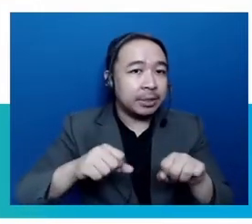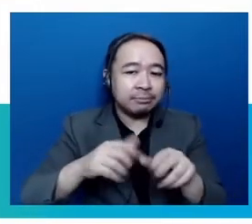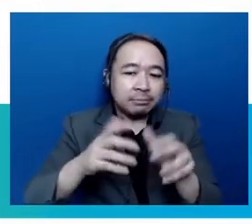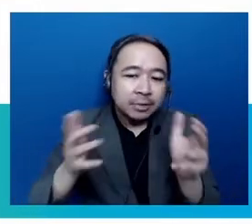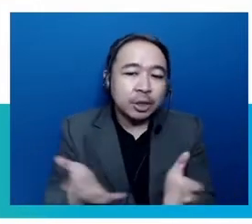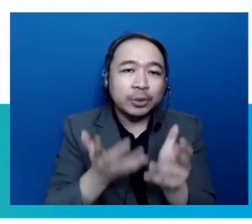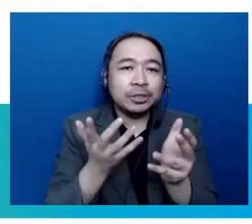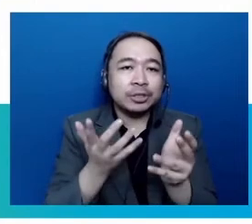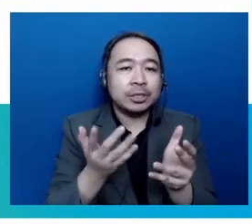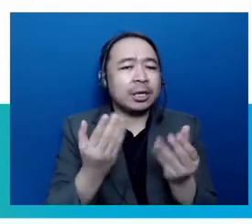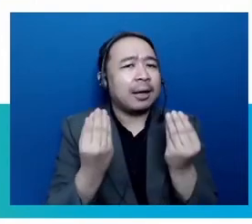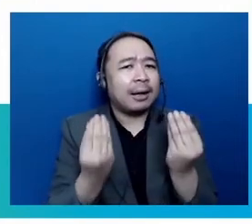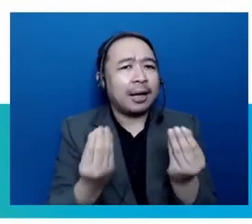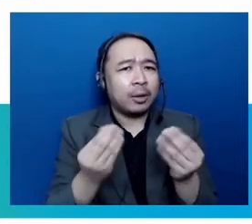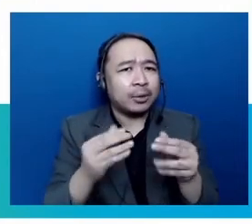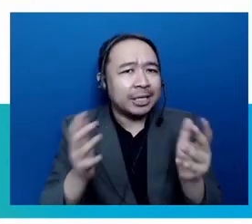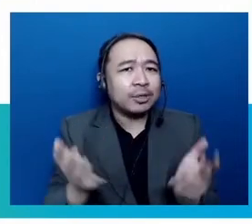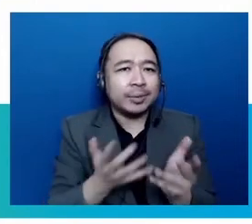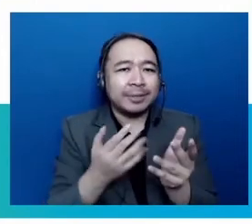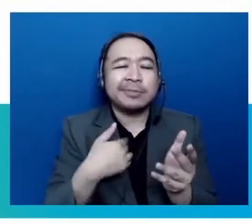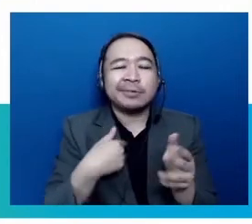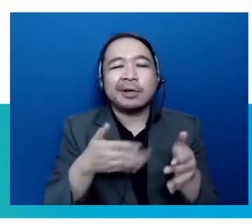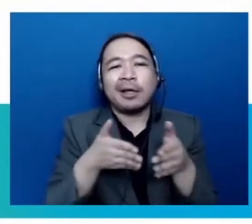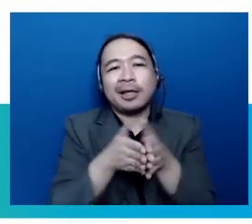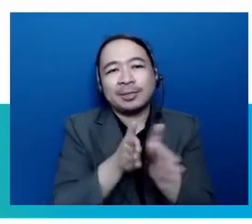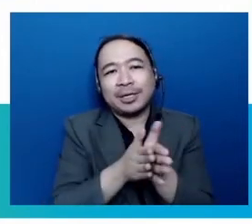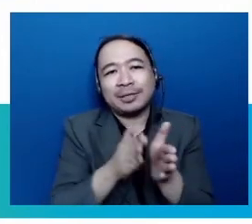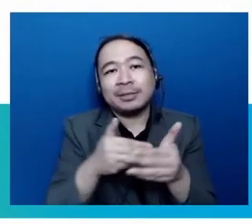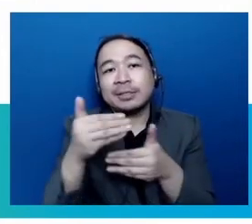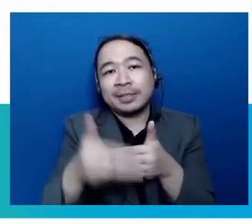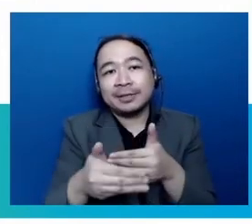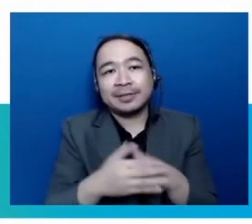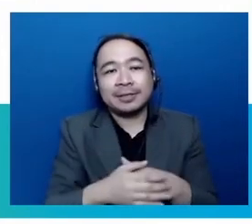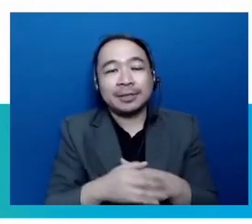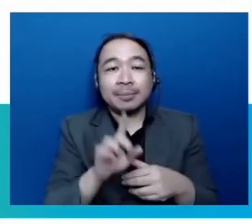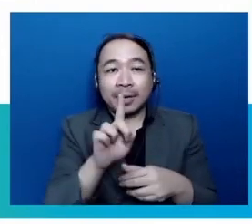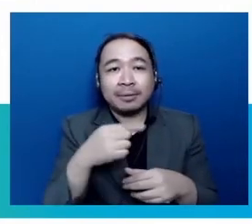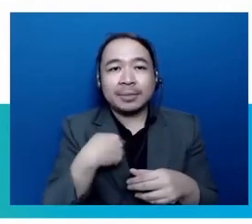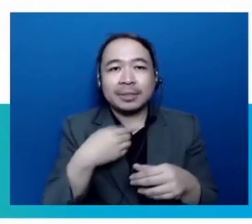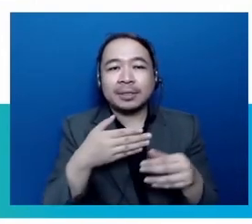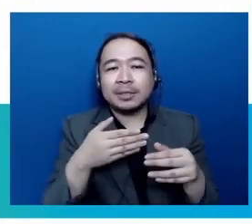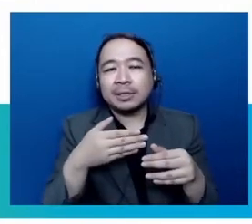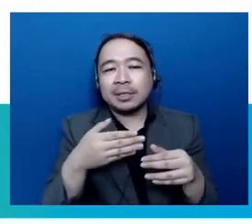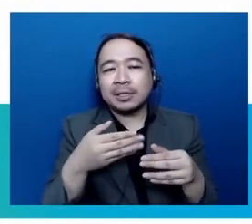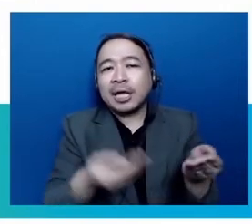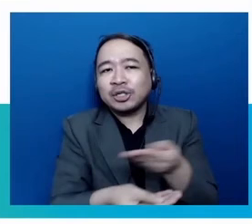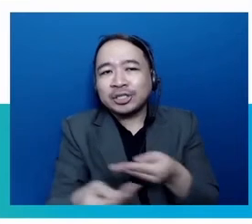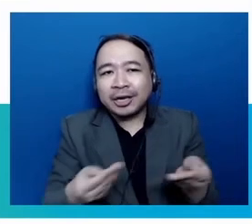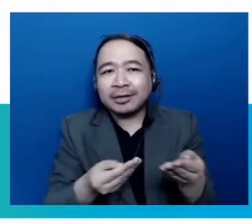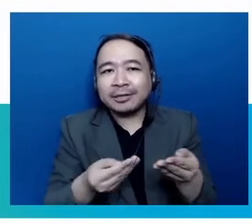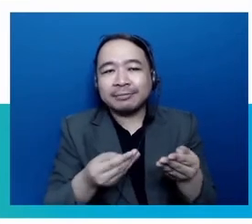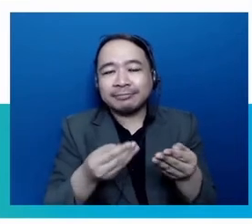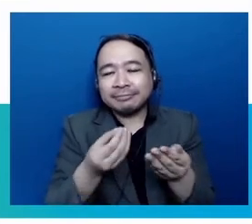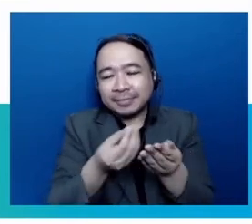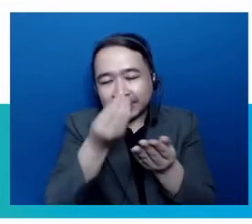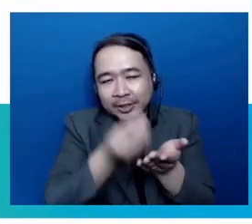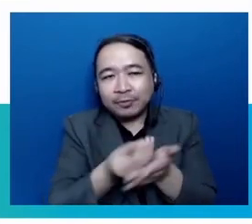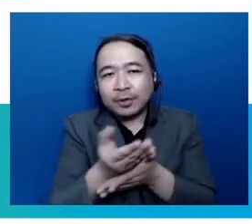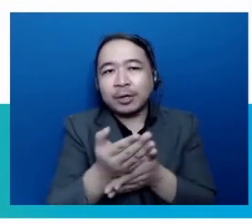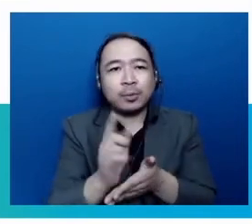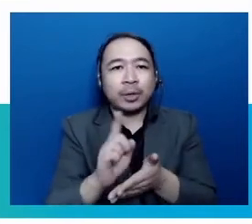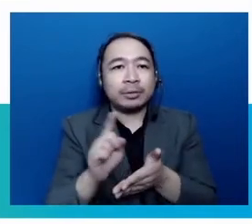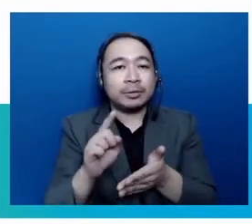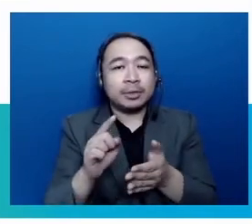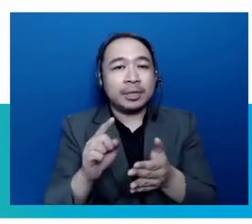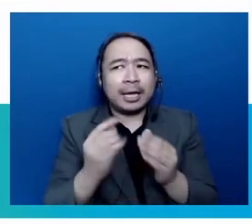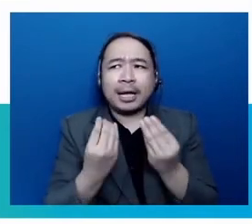But how we do it, I get to that next. But let me first share with you what kind of enabling and strengthening of